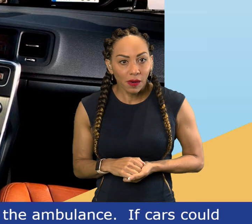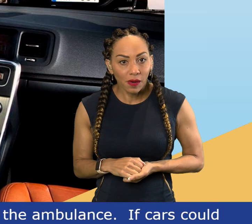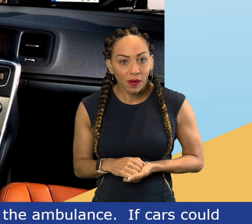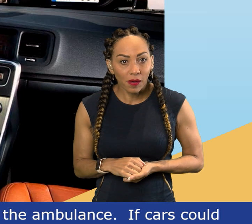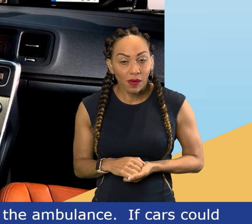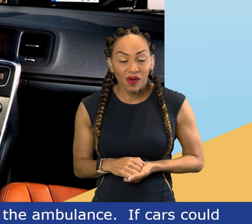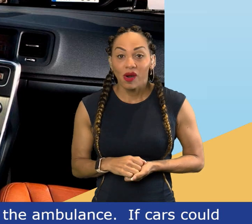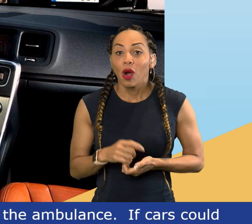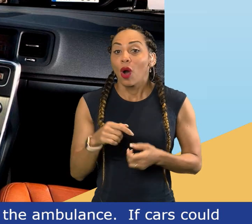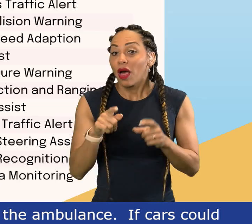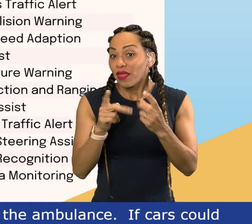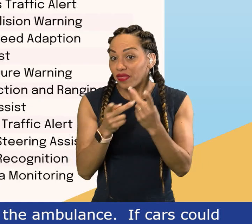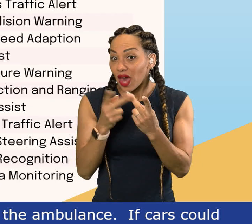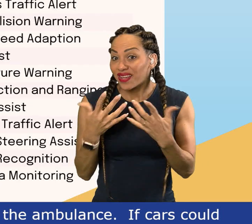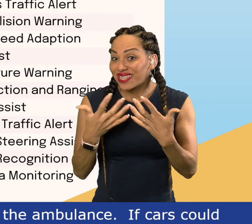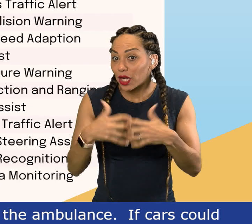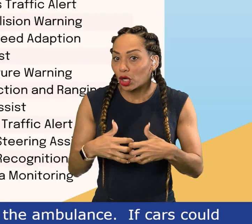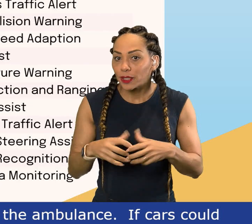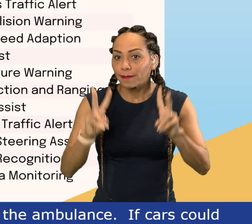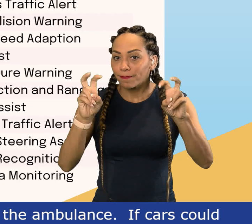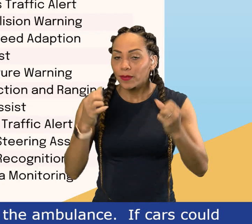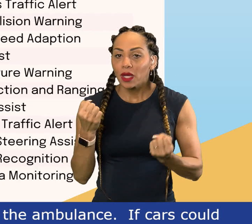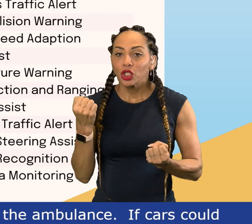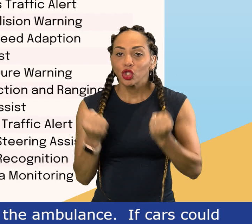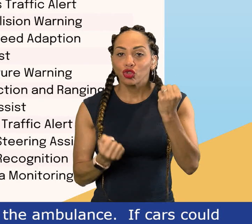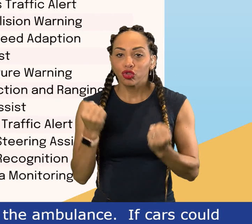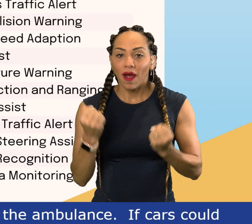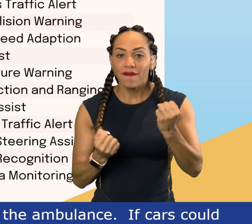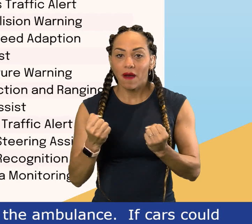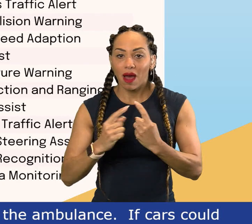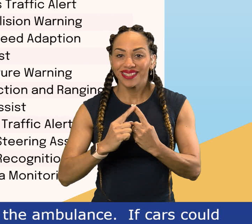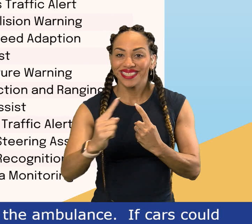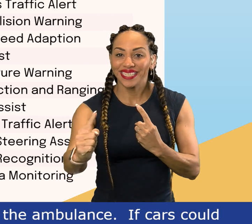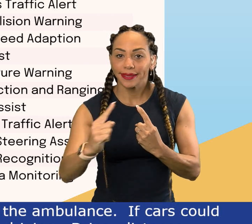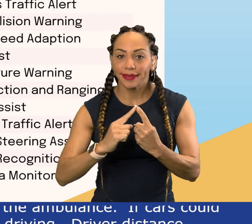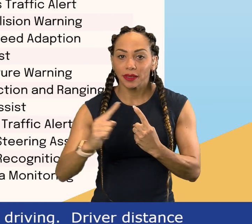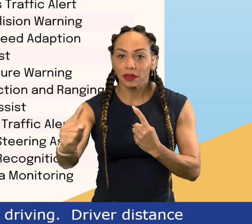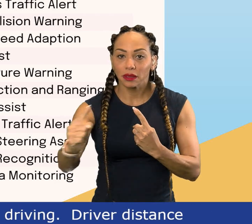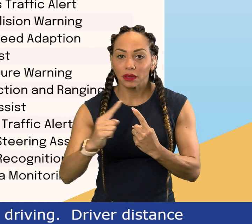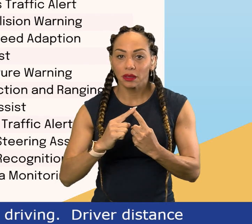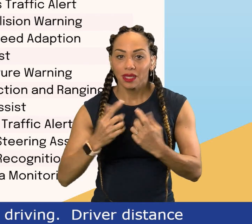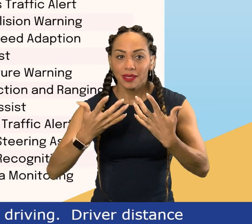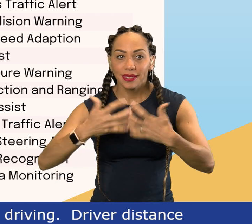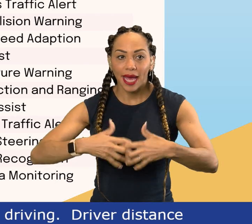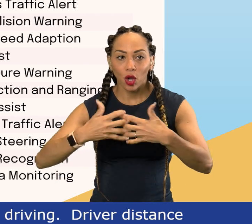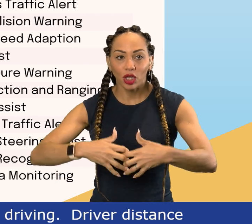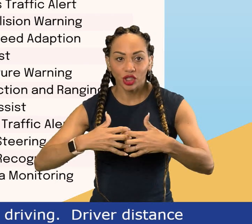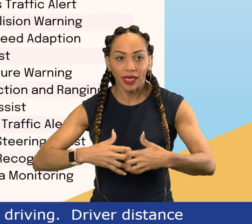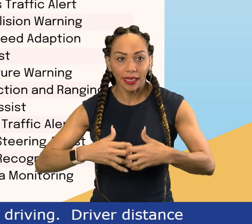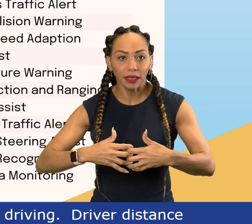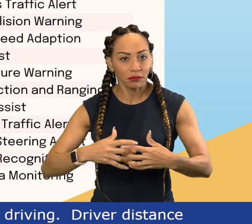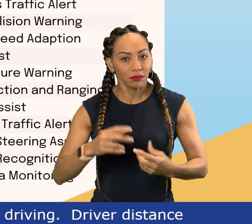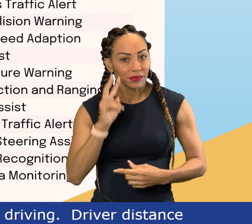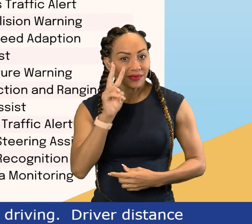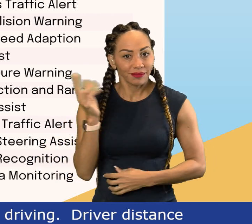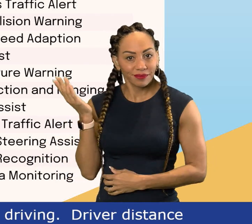distance technology. So if you look at driver distance technology, this is a list of some of the driver aids that you'd expect to find on a car these days. This